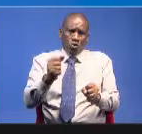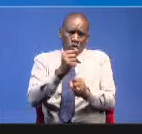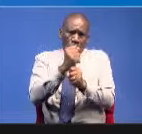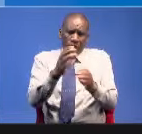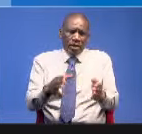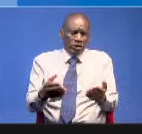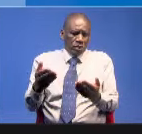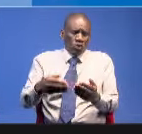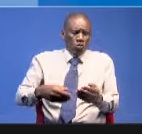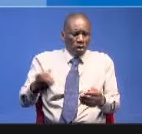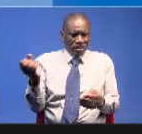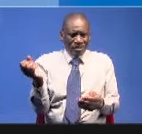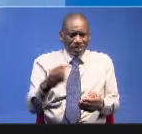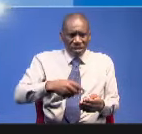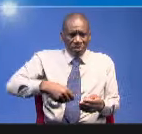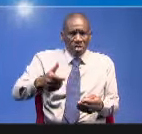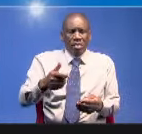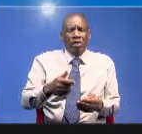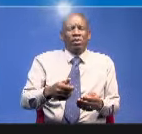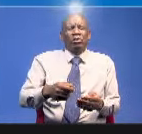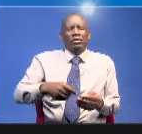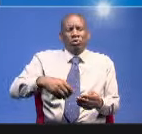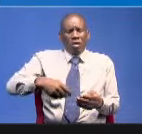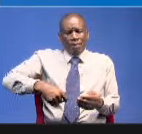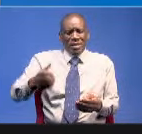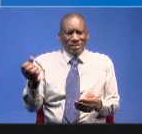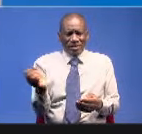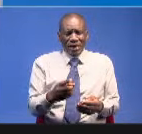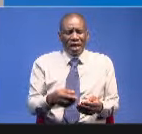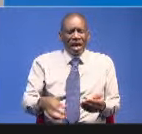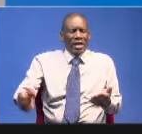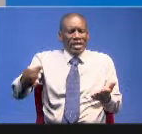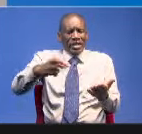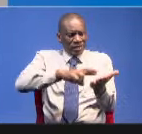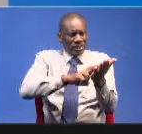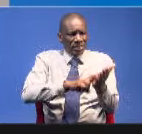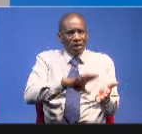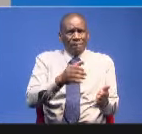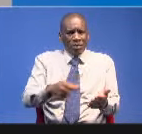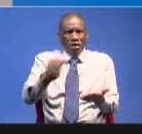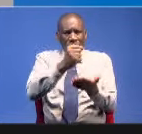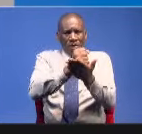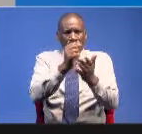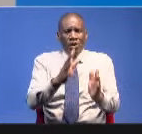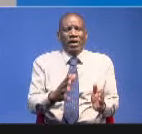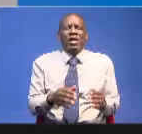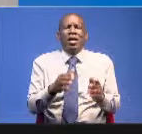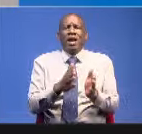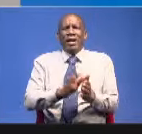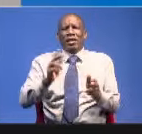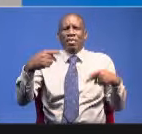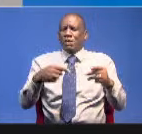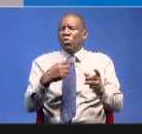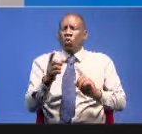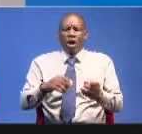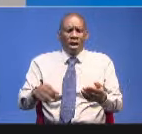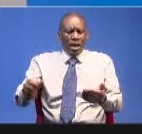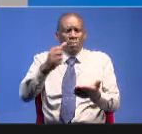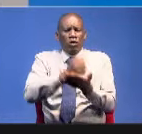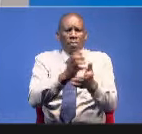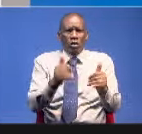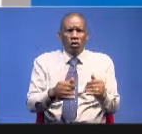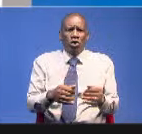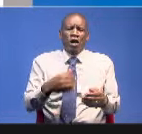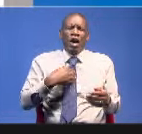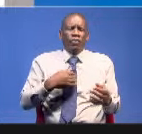being registered by their employers, while Kenyans who are not formally employed are required to dial